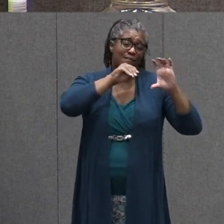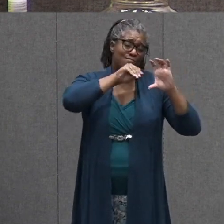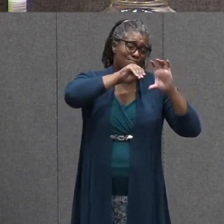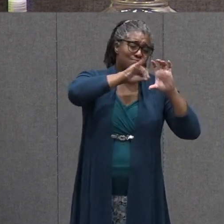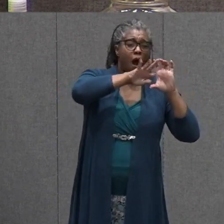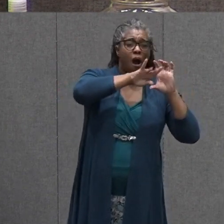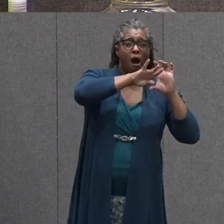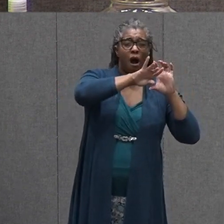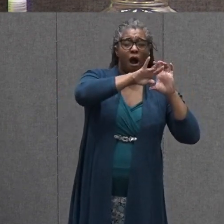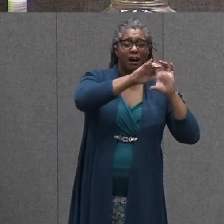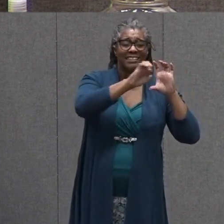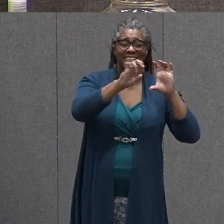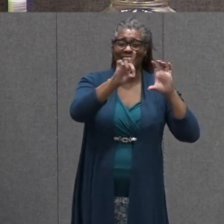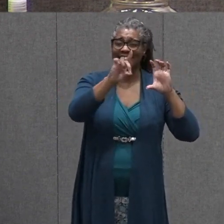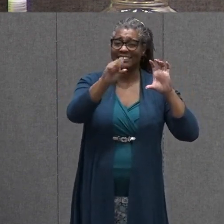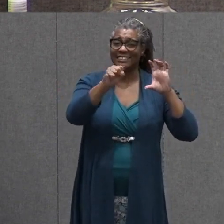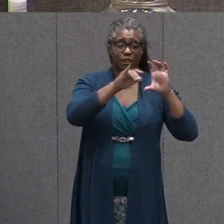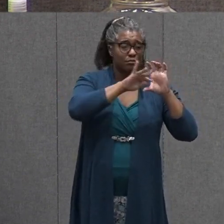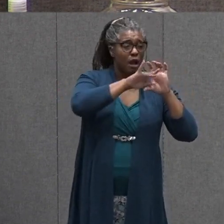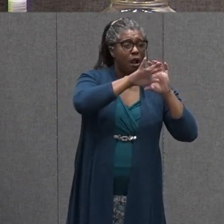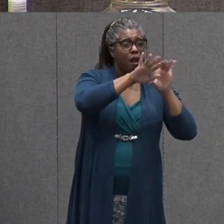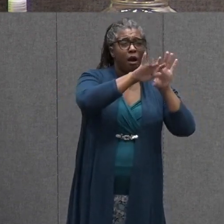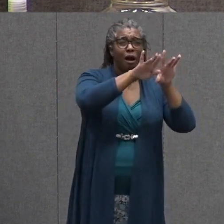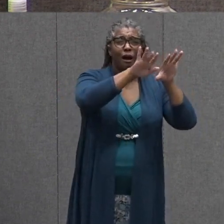Also illustrated by Eric Carle.